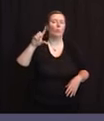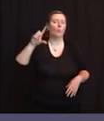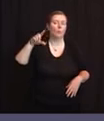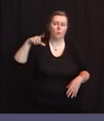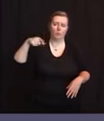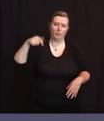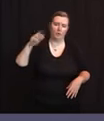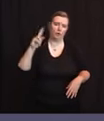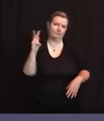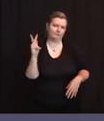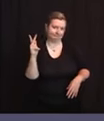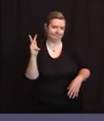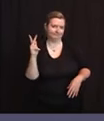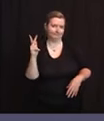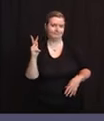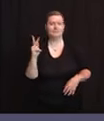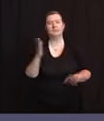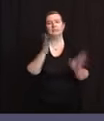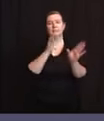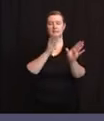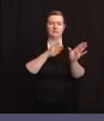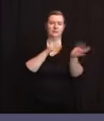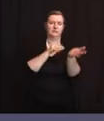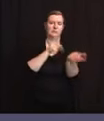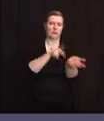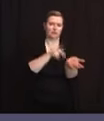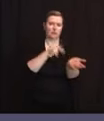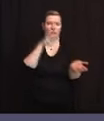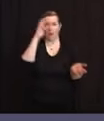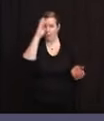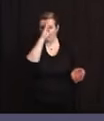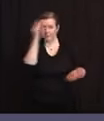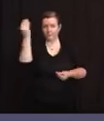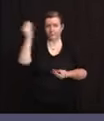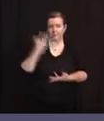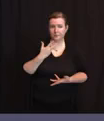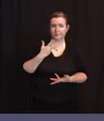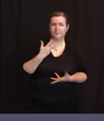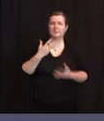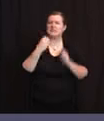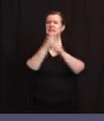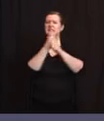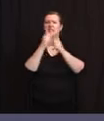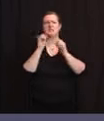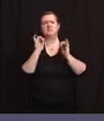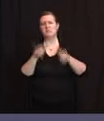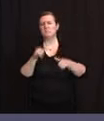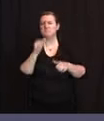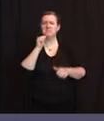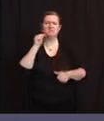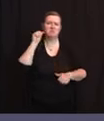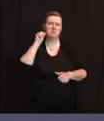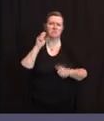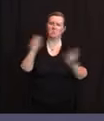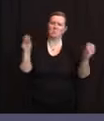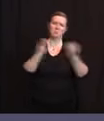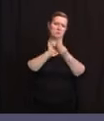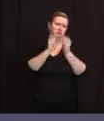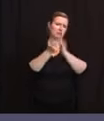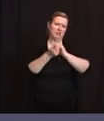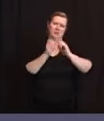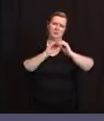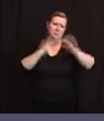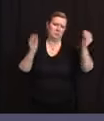with a census of 1,240, are reporting the same statistics as yesterday. The daily